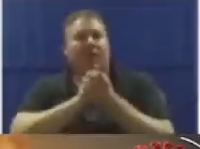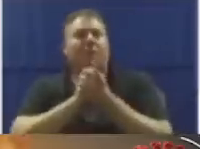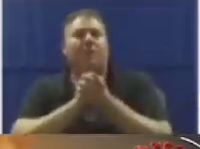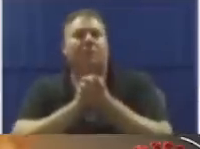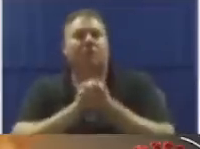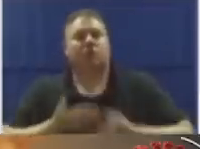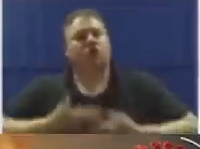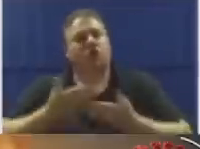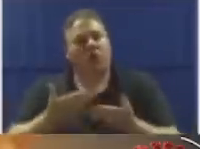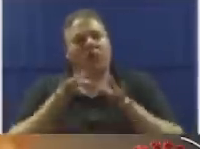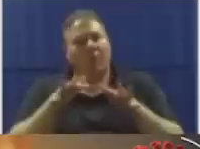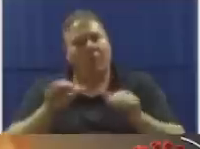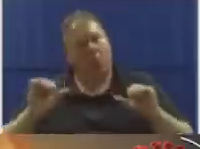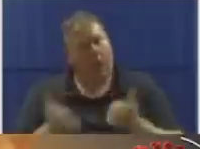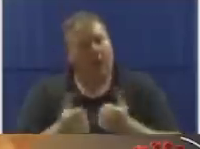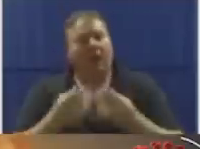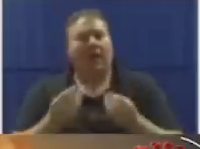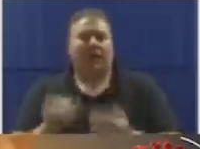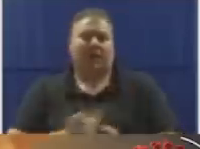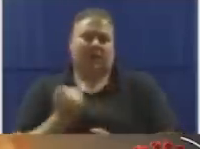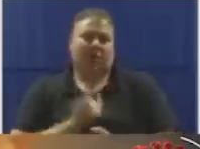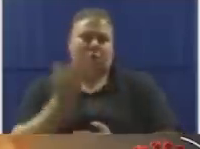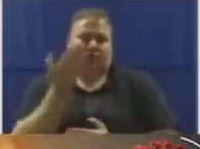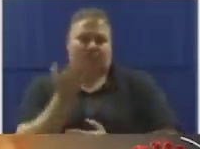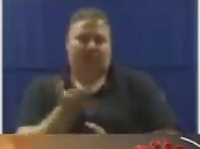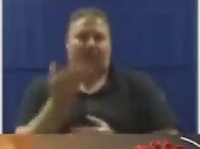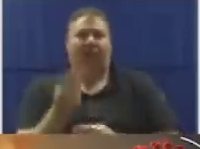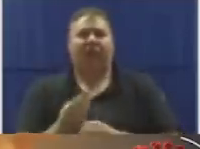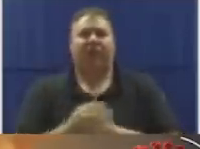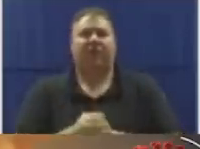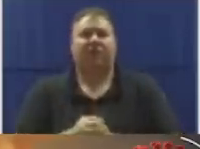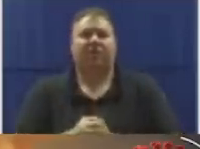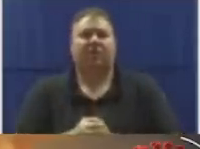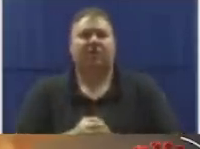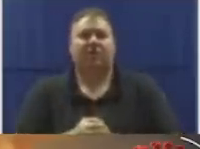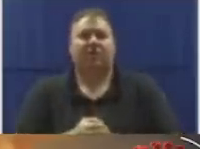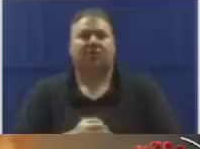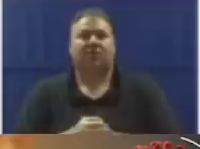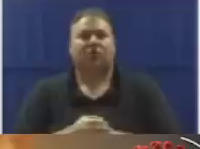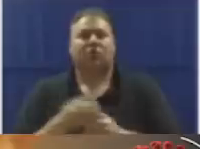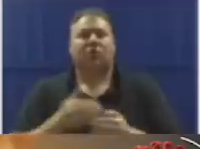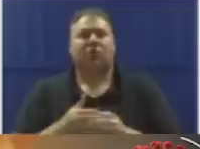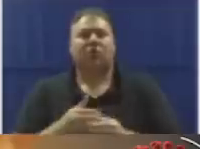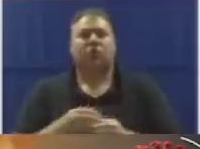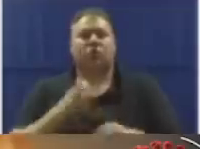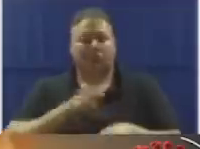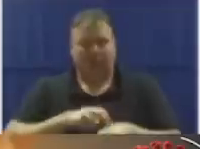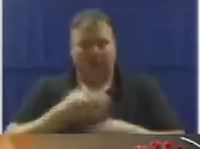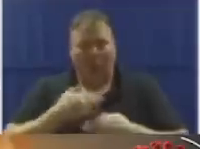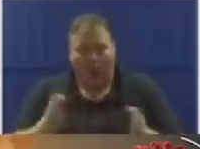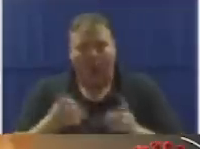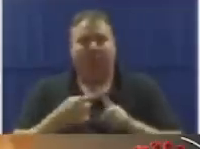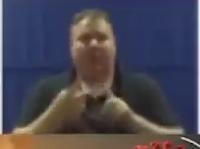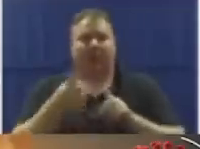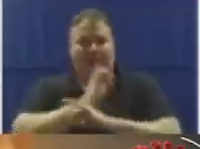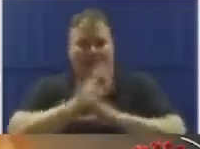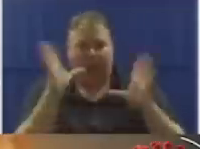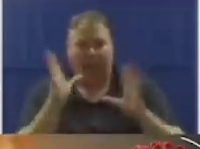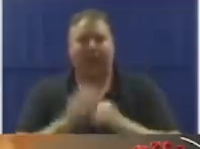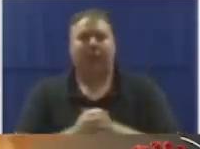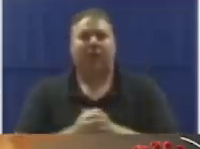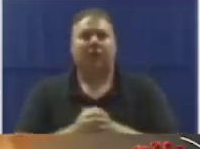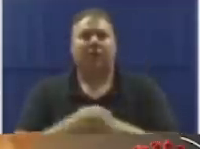them well and with integrity. You see, you have to be beyond reproach. You have to be open, you've got to be transparent, and